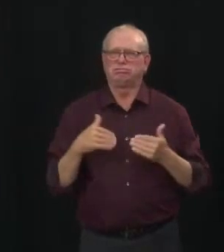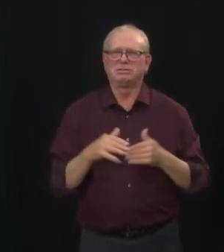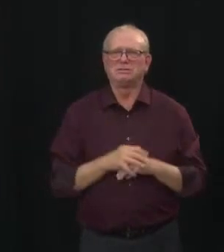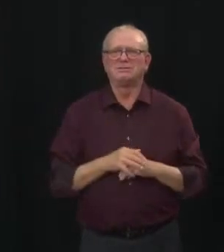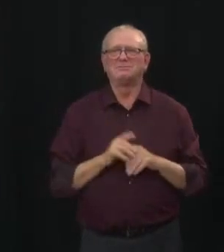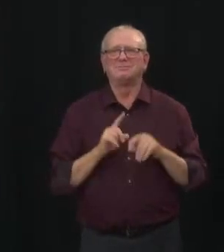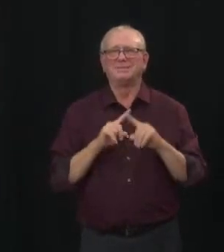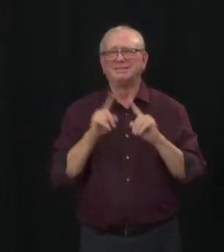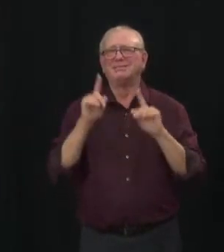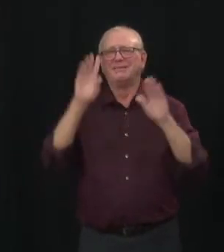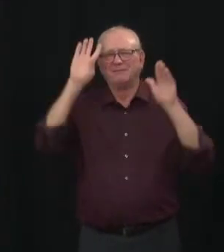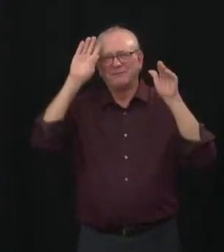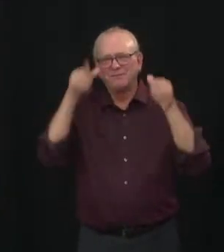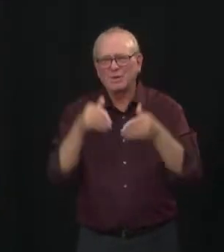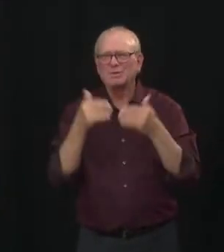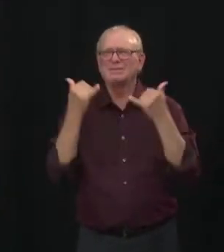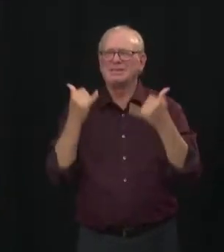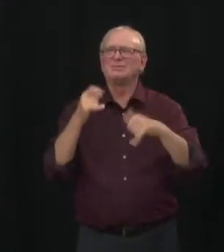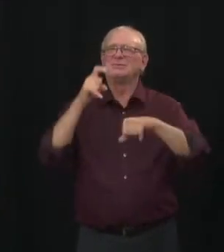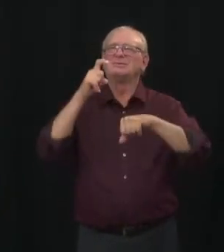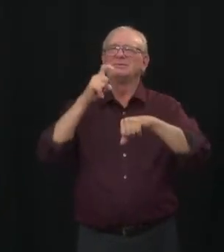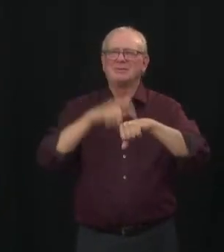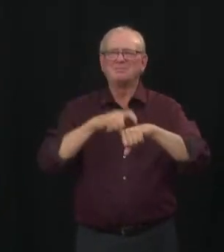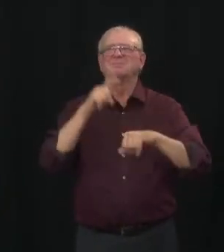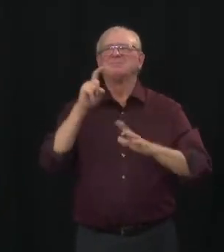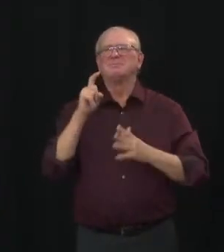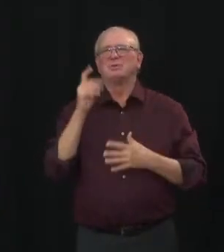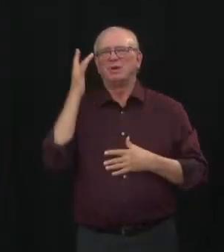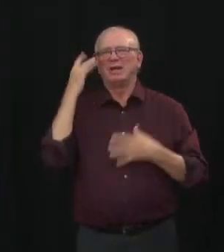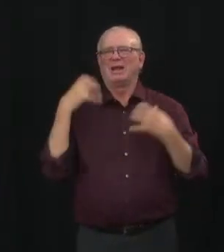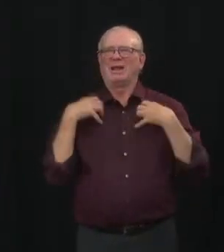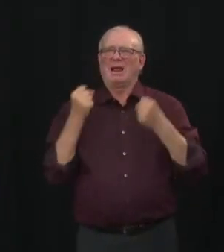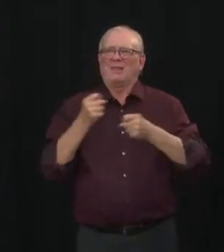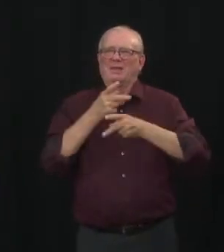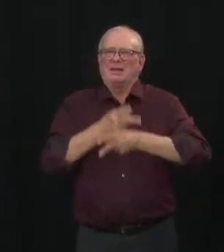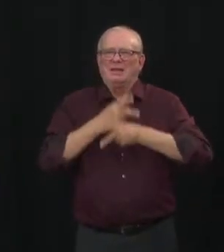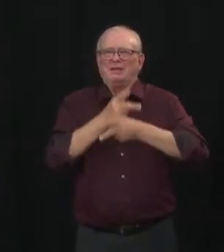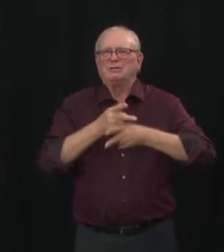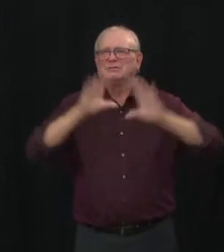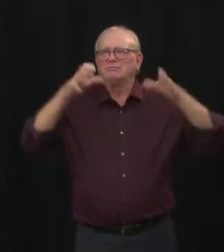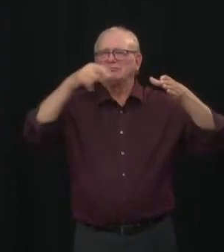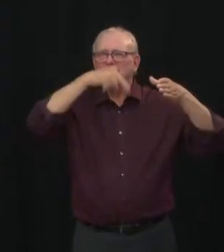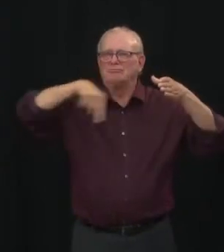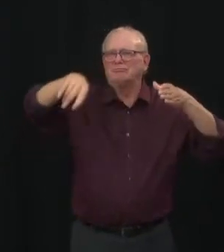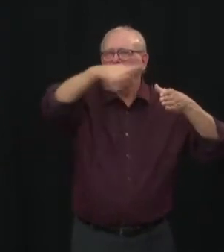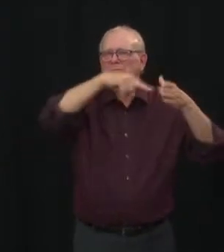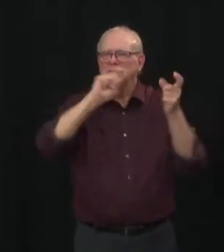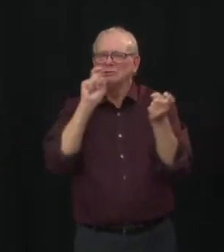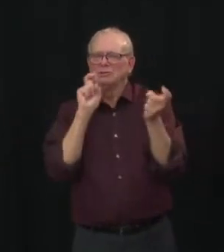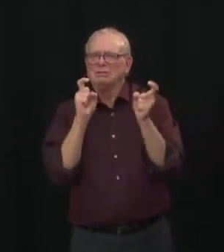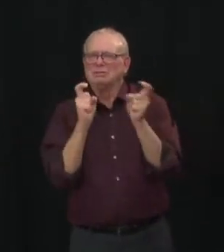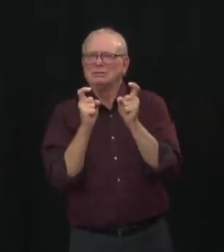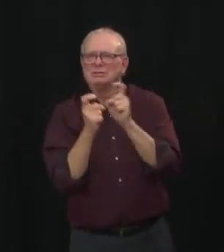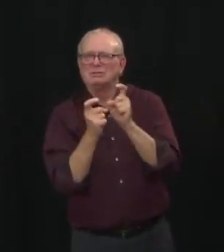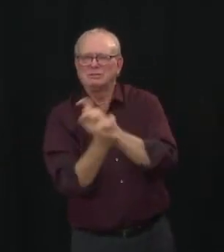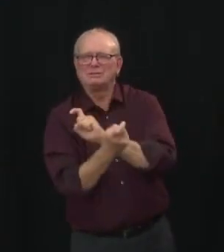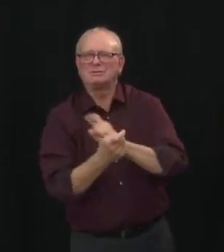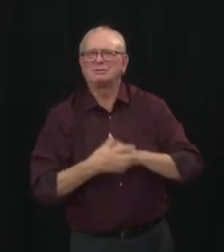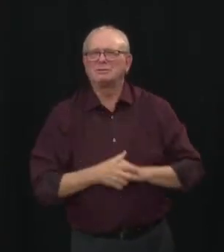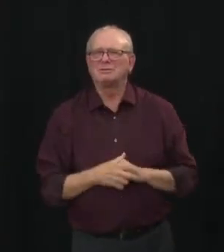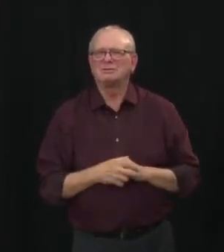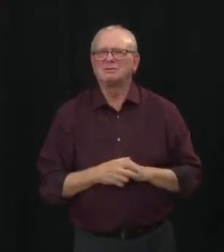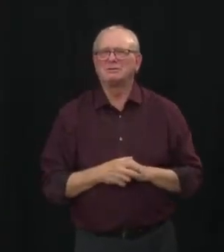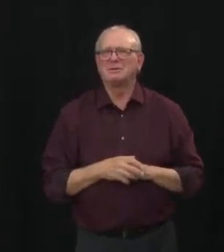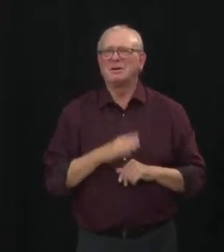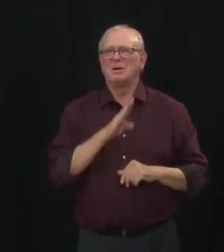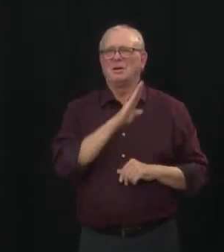in our healthcare system. You know, the Alberta Surgical Initiative is a key initiative. You know, other items we need to address. The board and